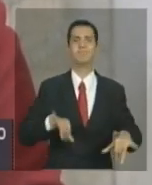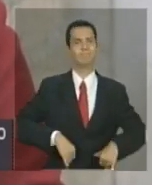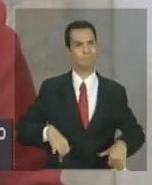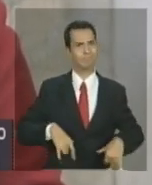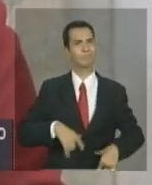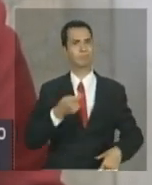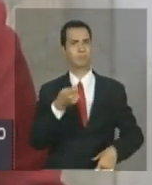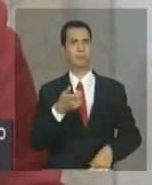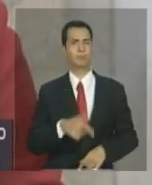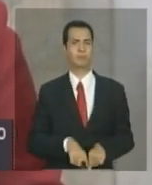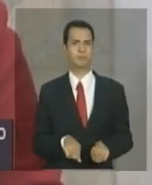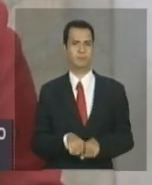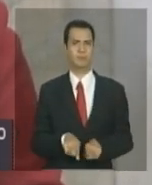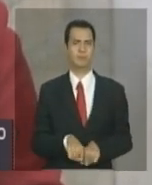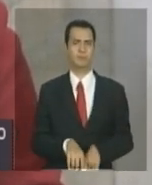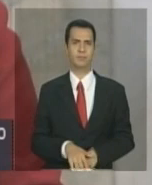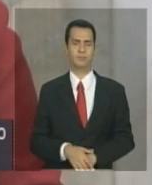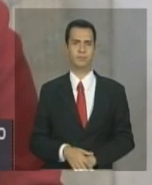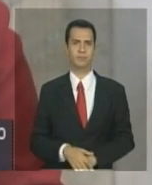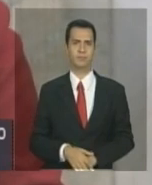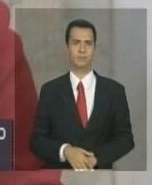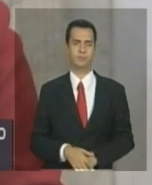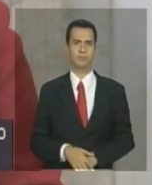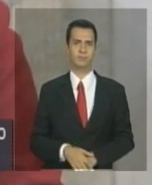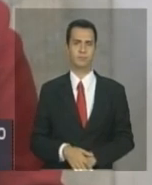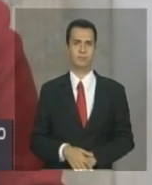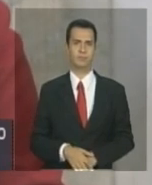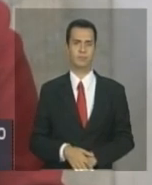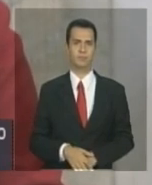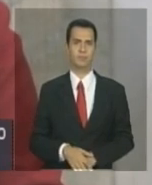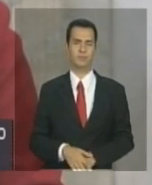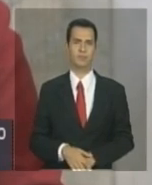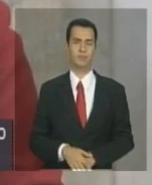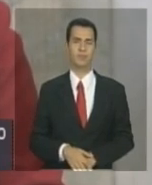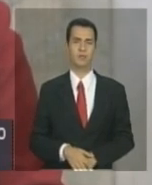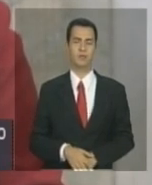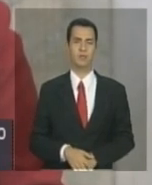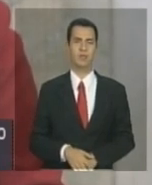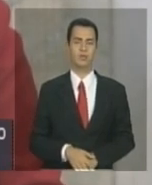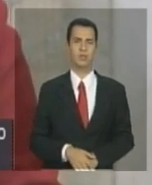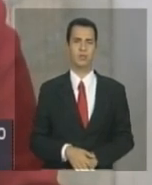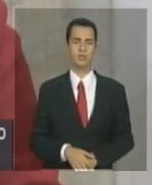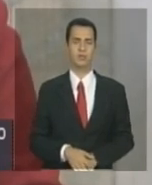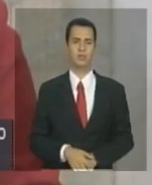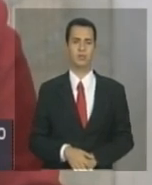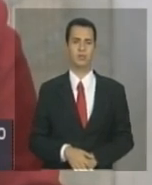as in other regions of the world, but it does affect Latin America. Nesta cúpula nós iremos